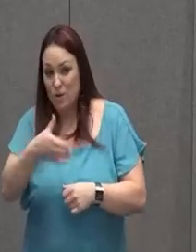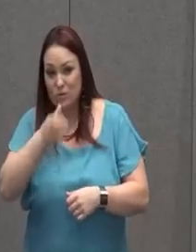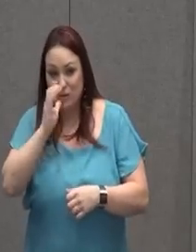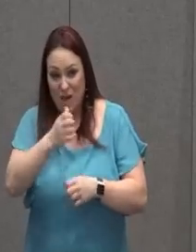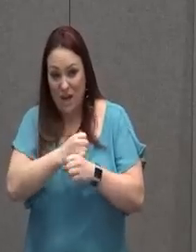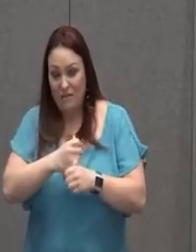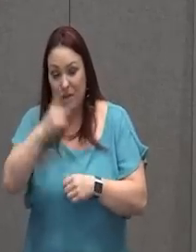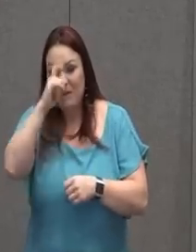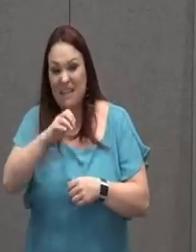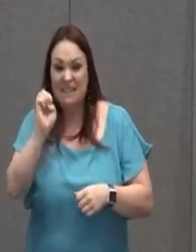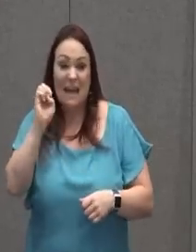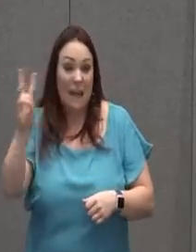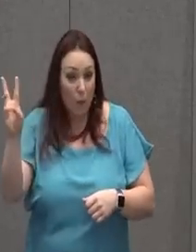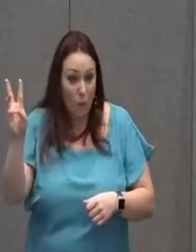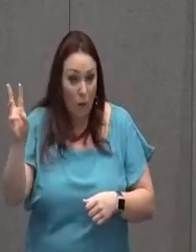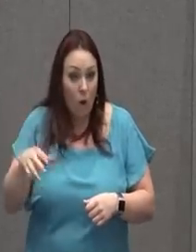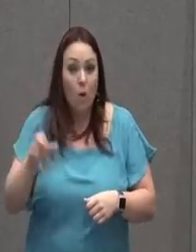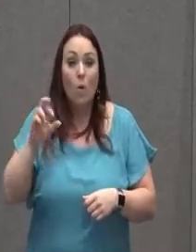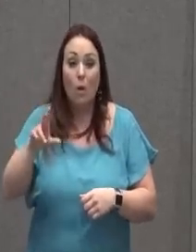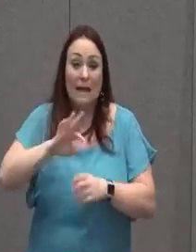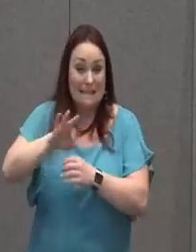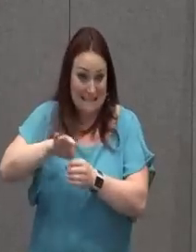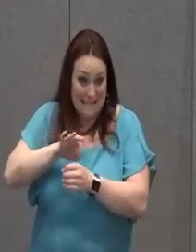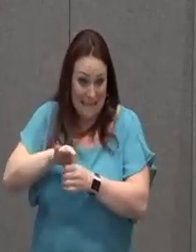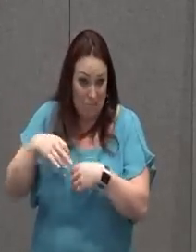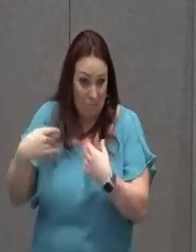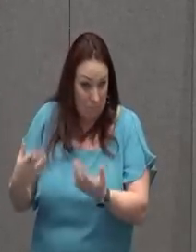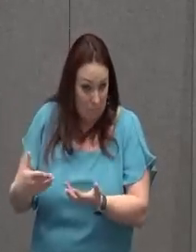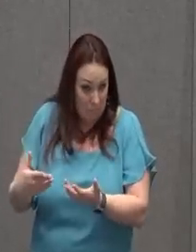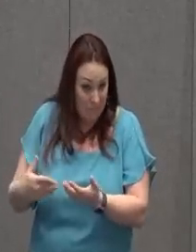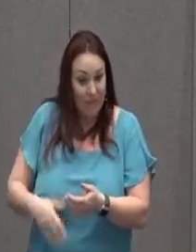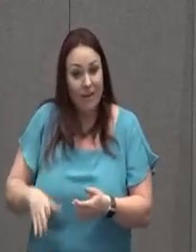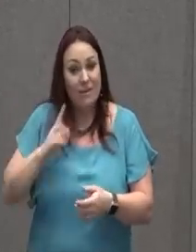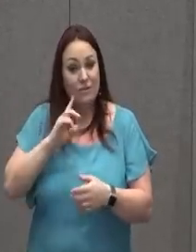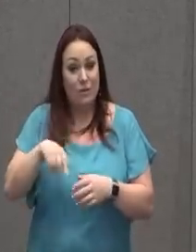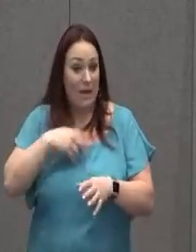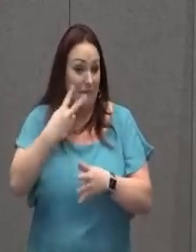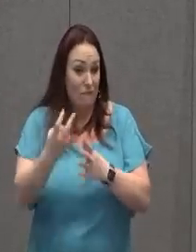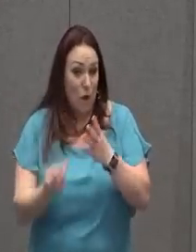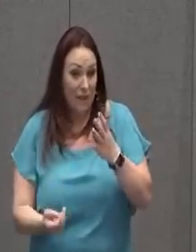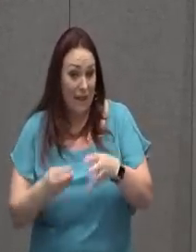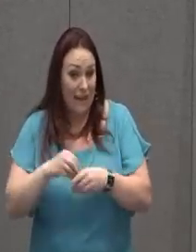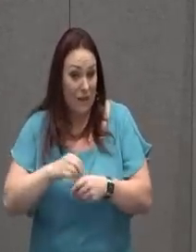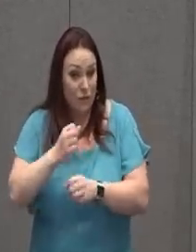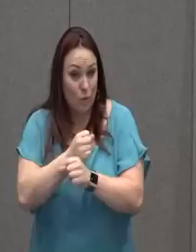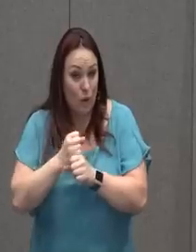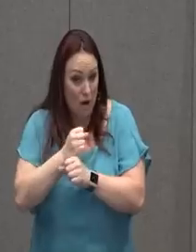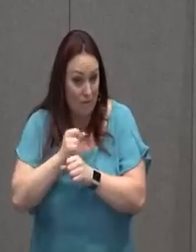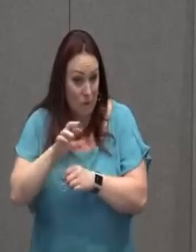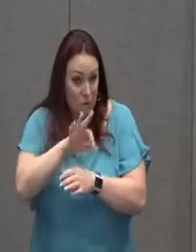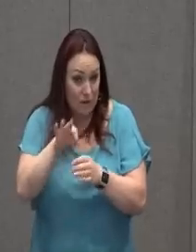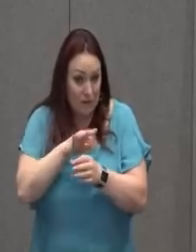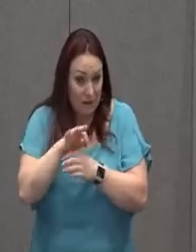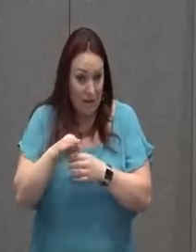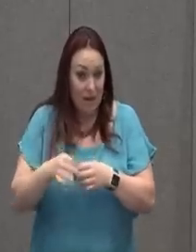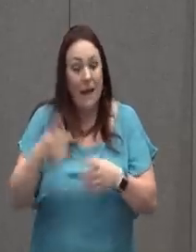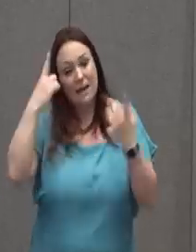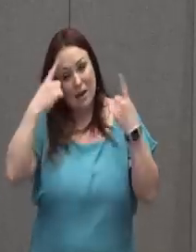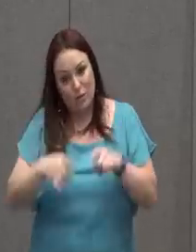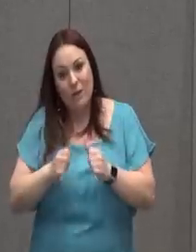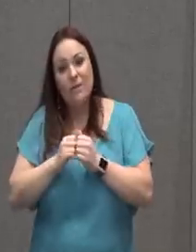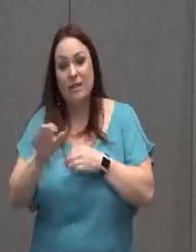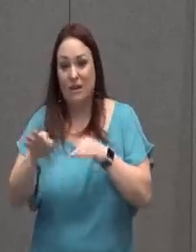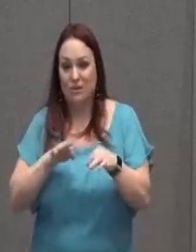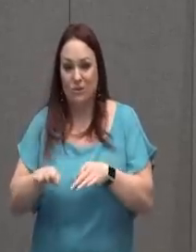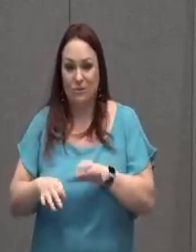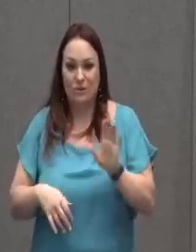ew. Or tea. So that has to be what they have fallen in. Okay. So I agree with their description also. And then I'm